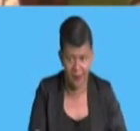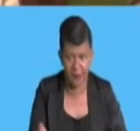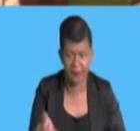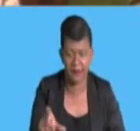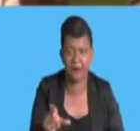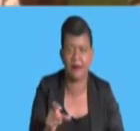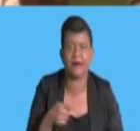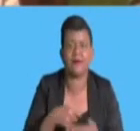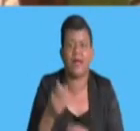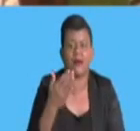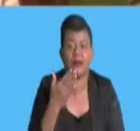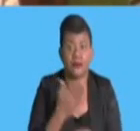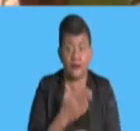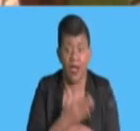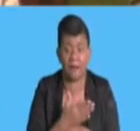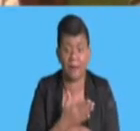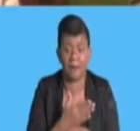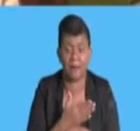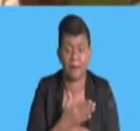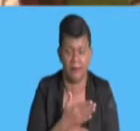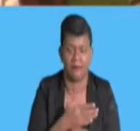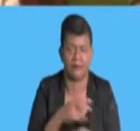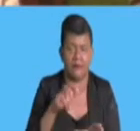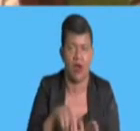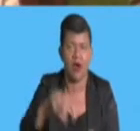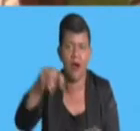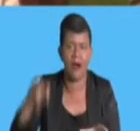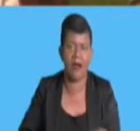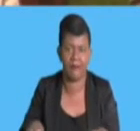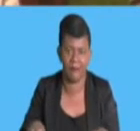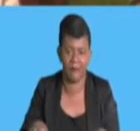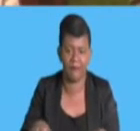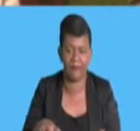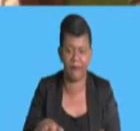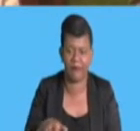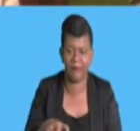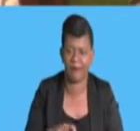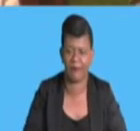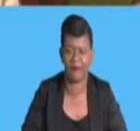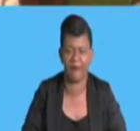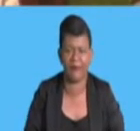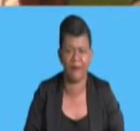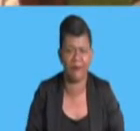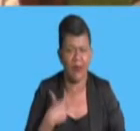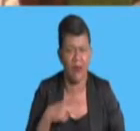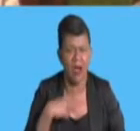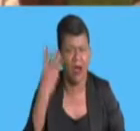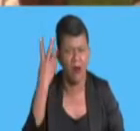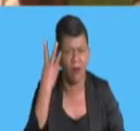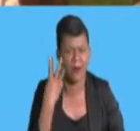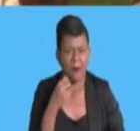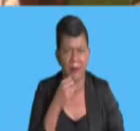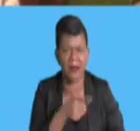government. Why should the most vulnerable children, women and men, suffer because of the bad financial management of our money? Why should everyday families